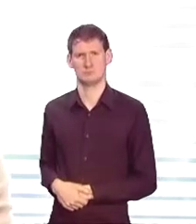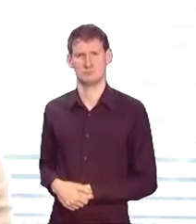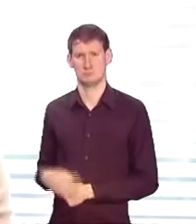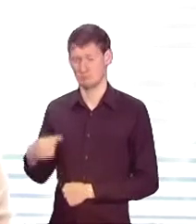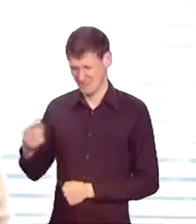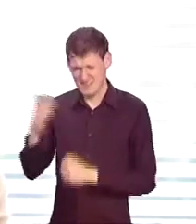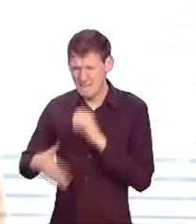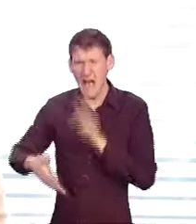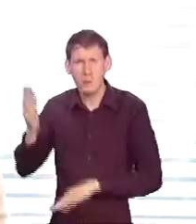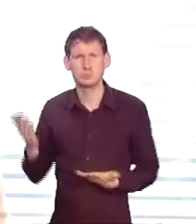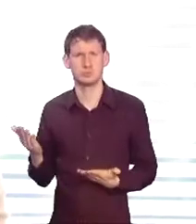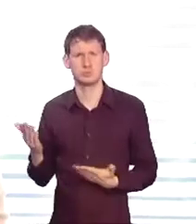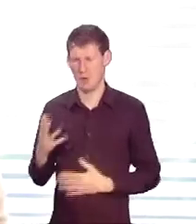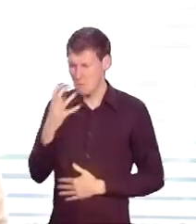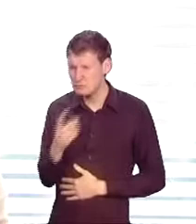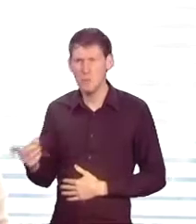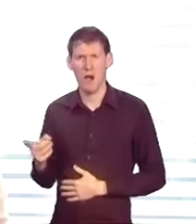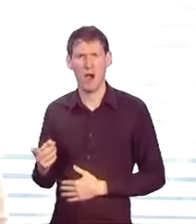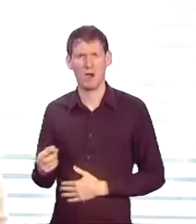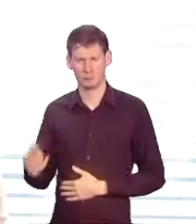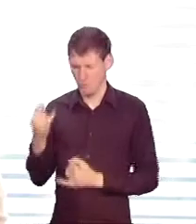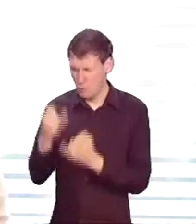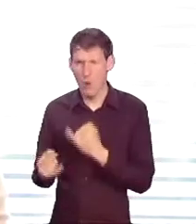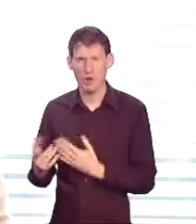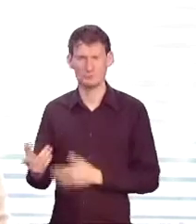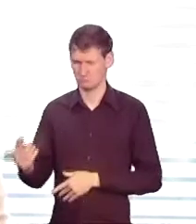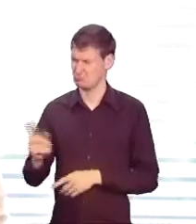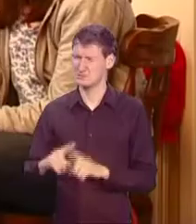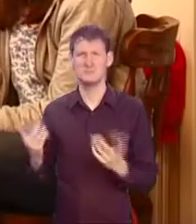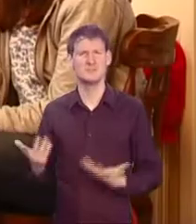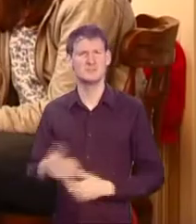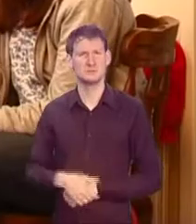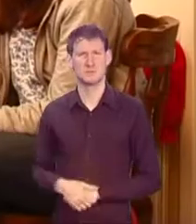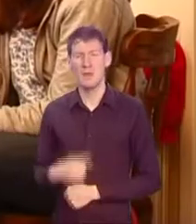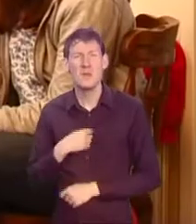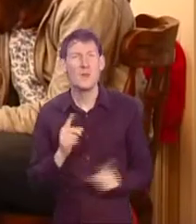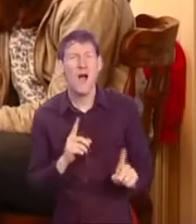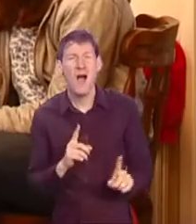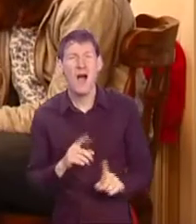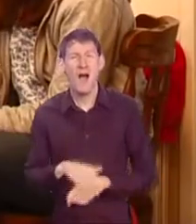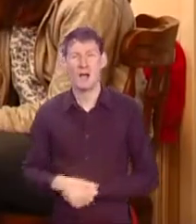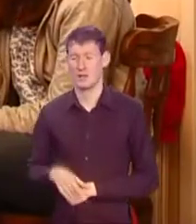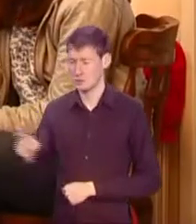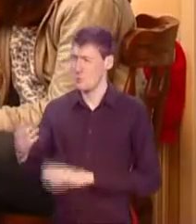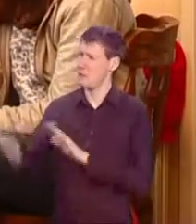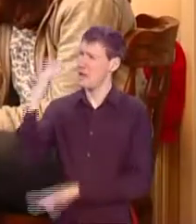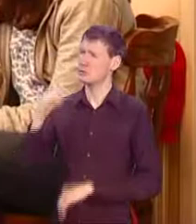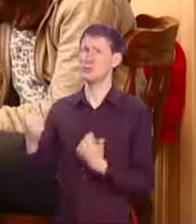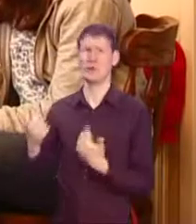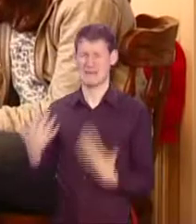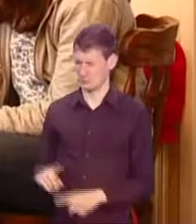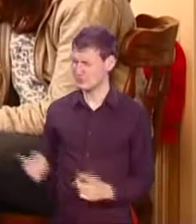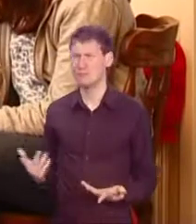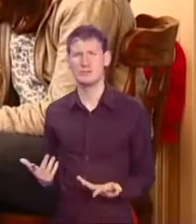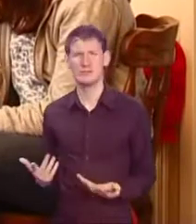go out, so miserable. You've changed. I've what? You've changed.